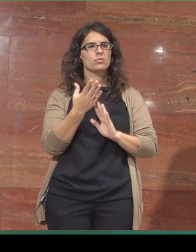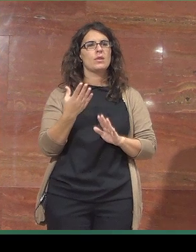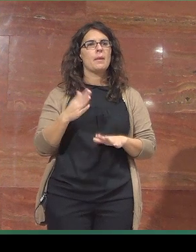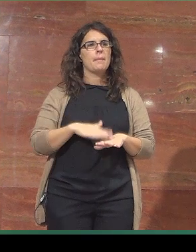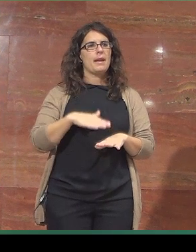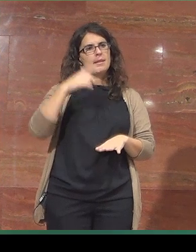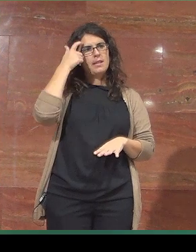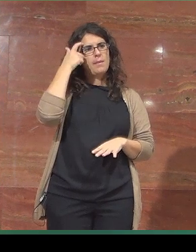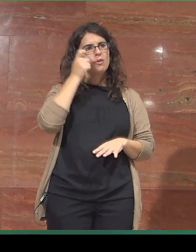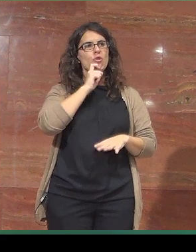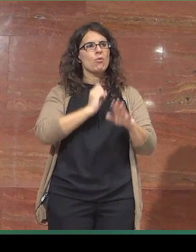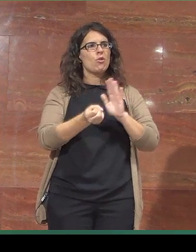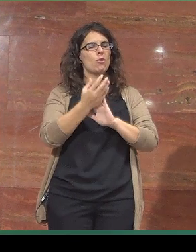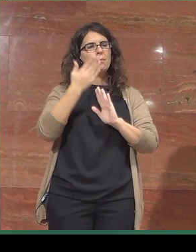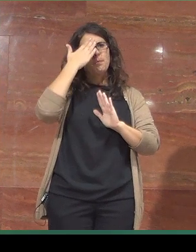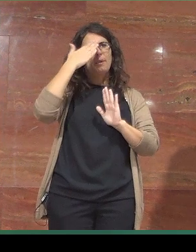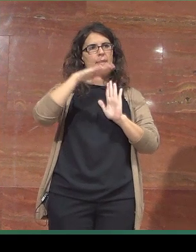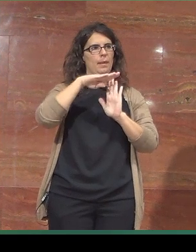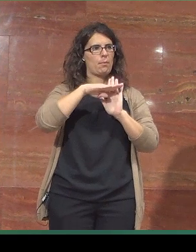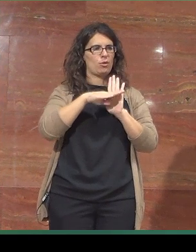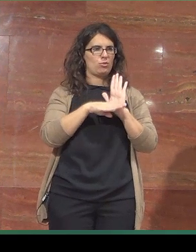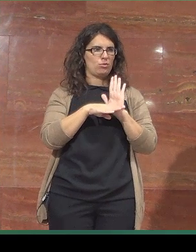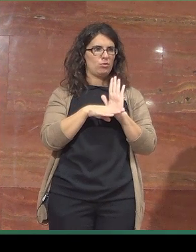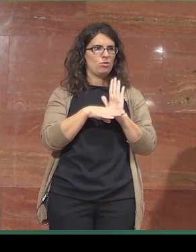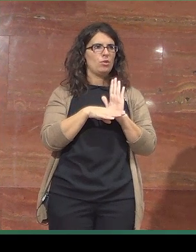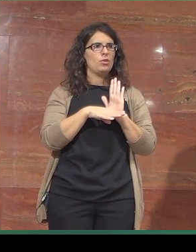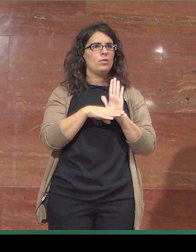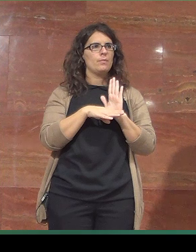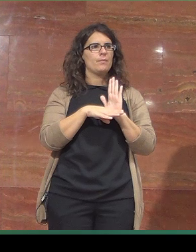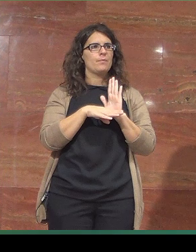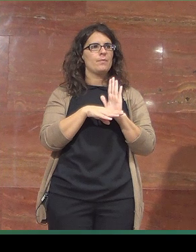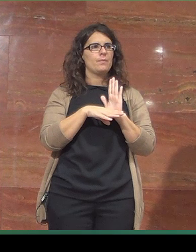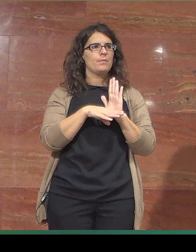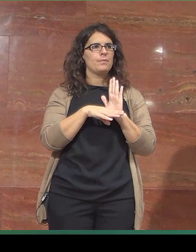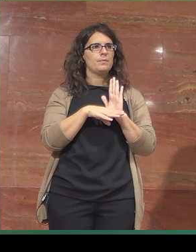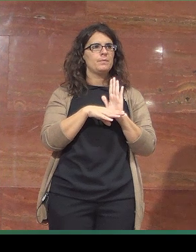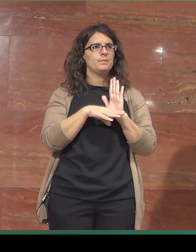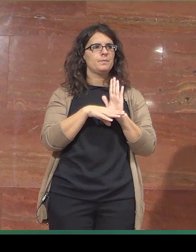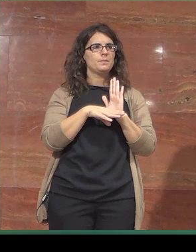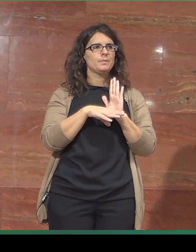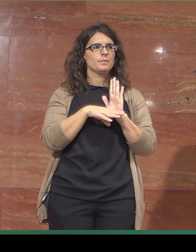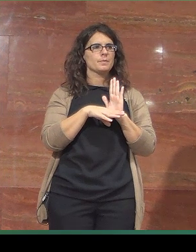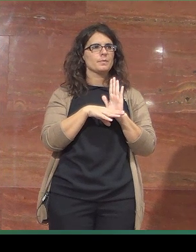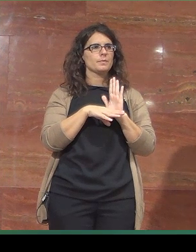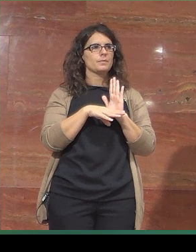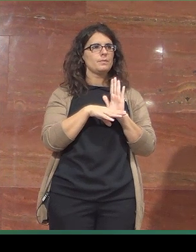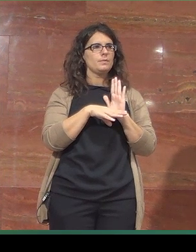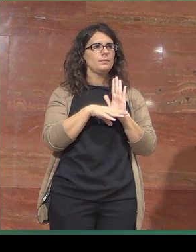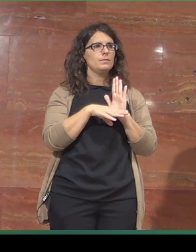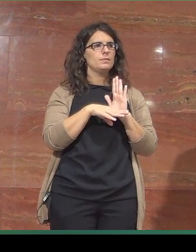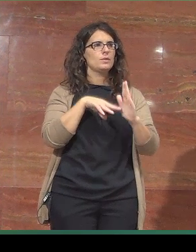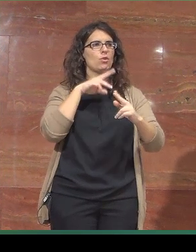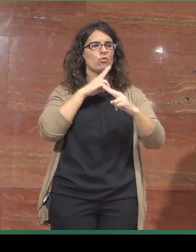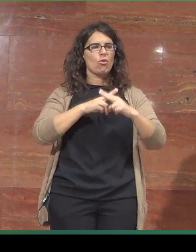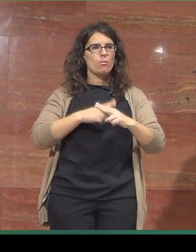progressive disclosure, which is that you can't sign everything from everywhere. You need to create a